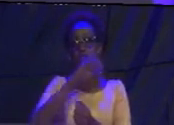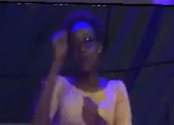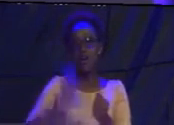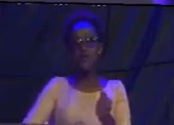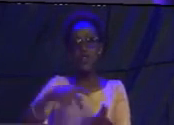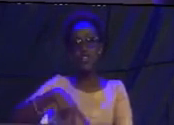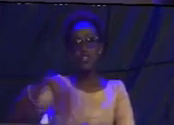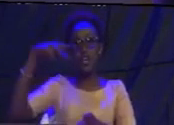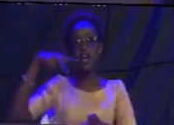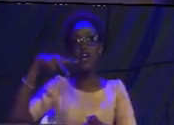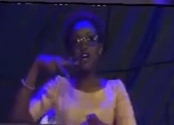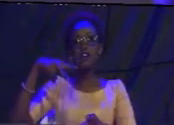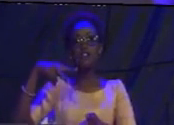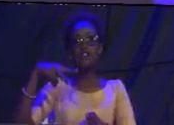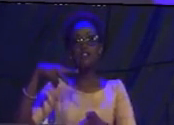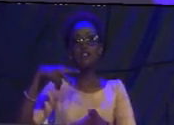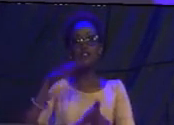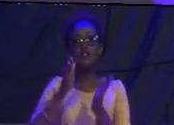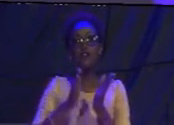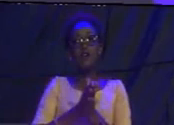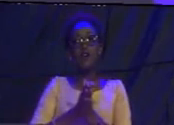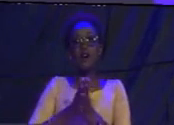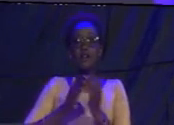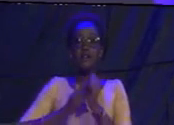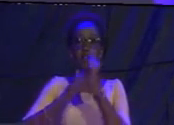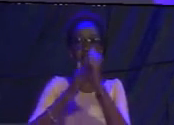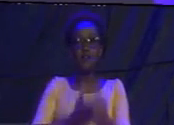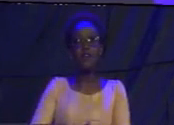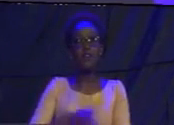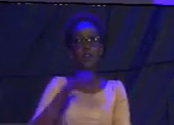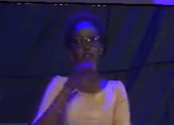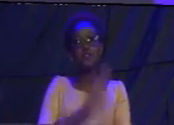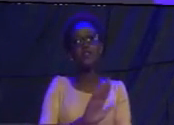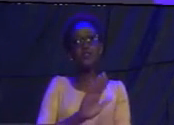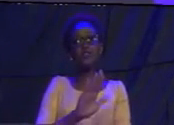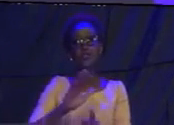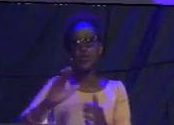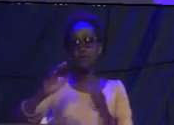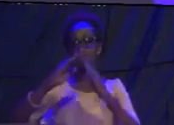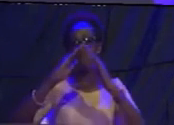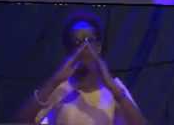2013, the theme was Africa Arise for Possessing Your Gates.